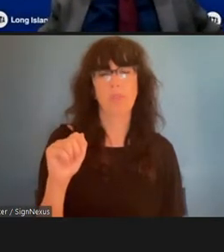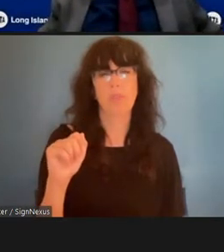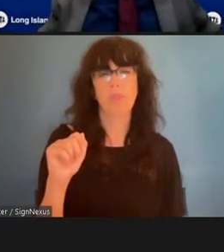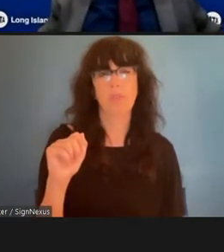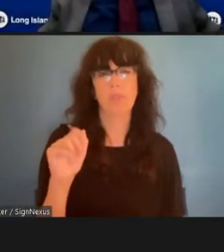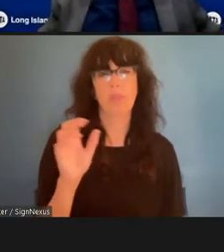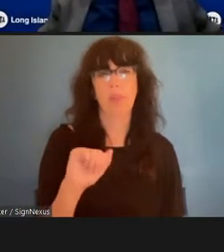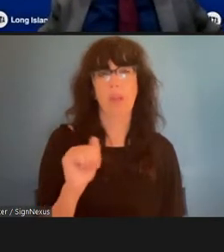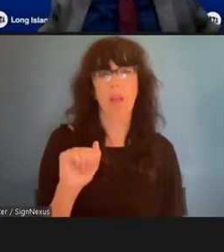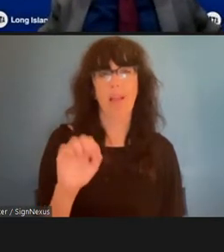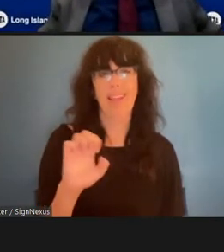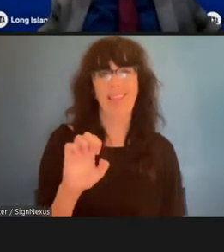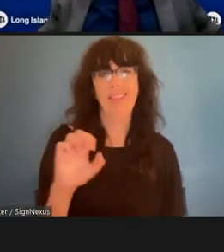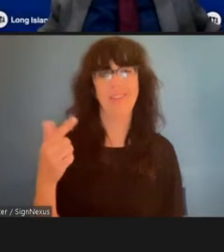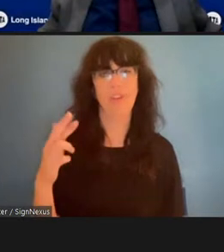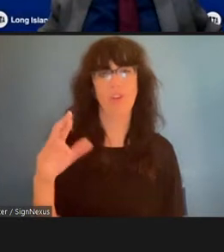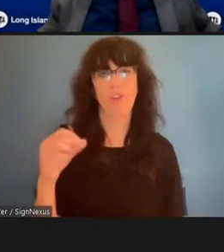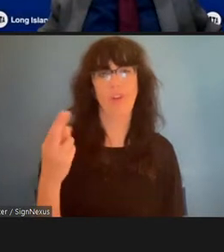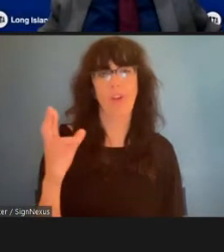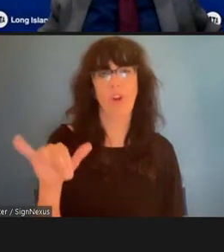elisa gregory